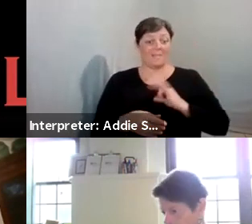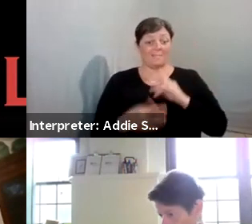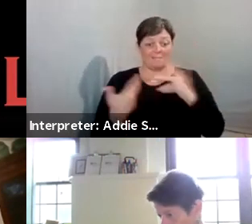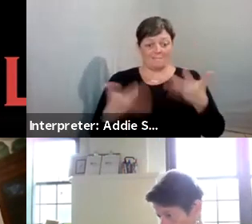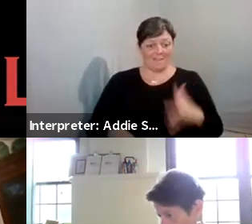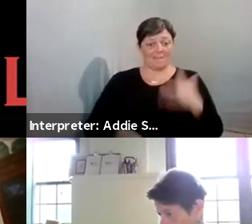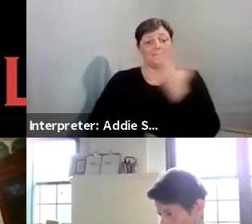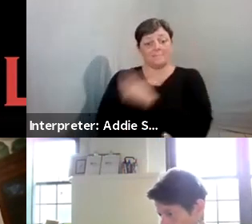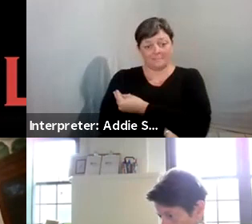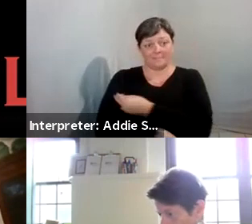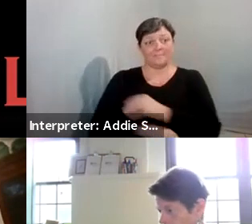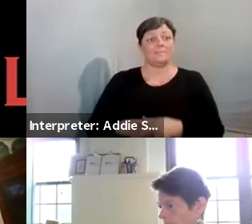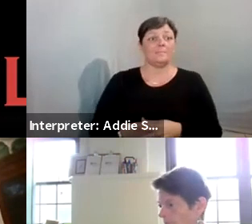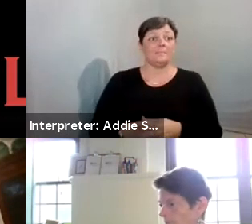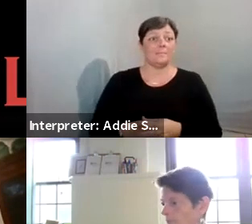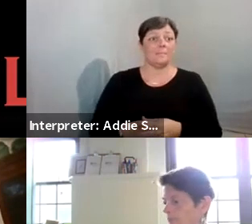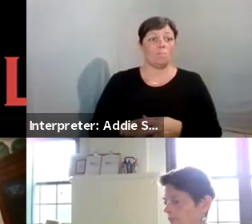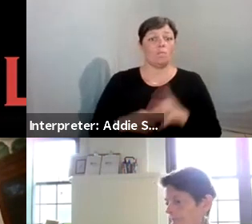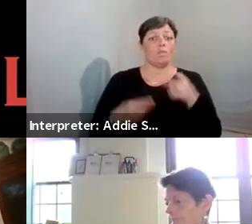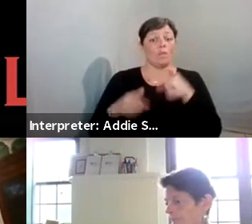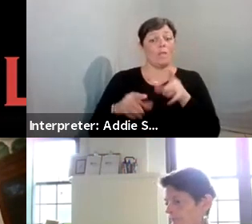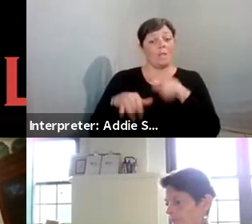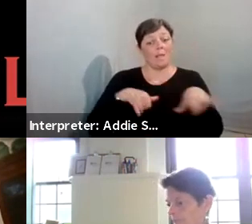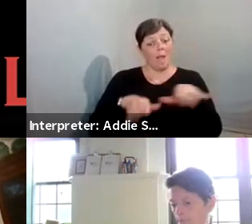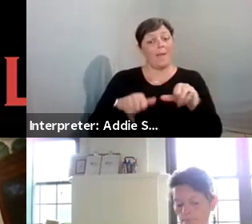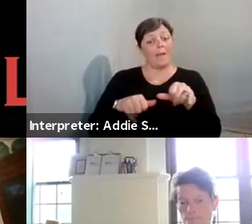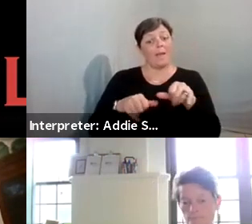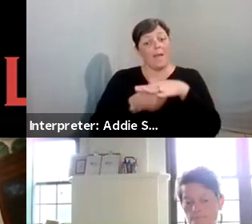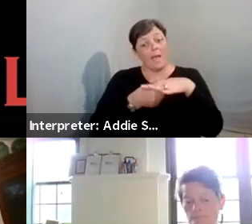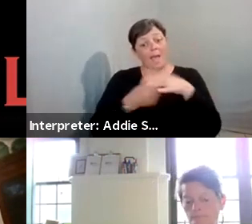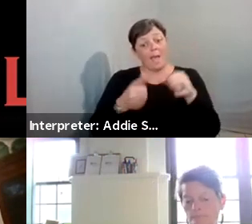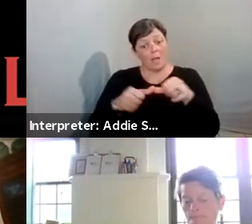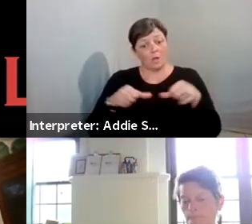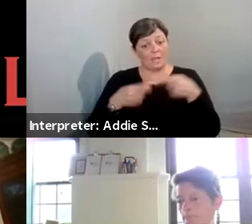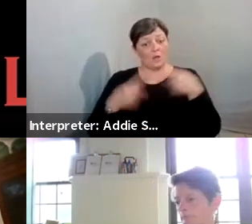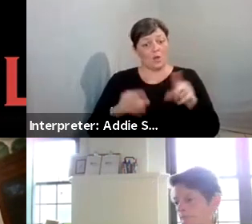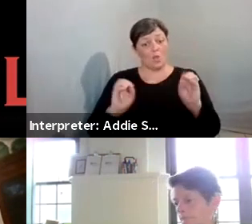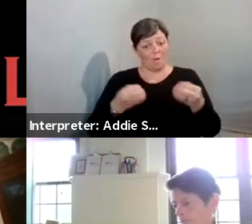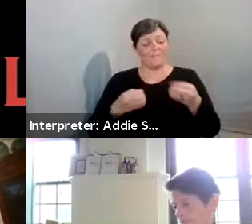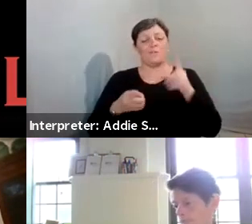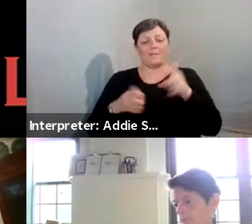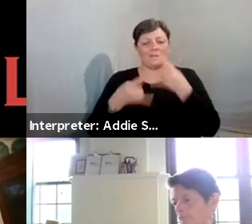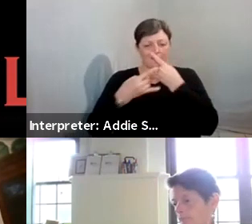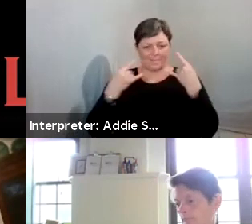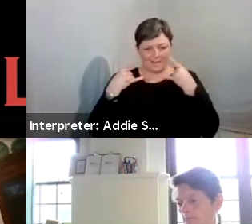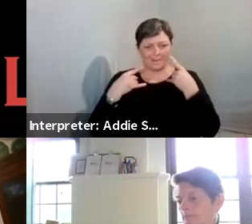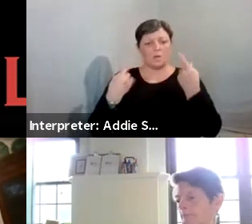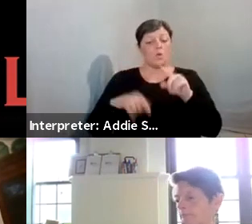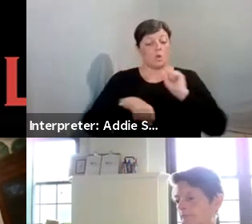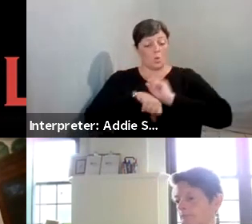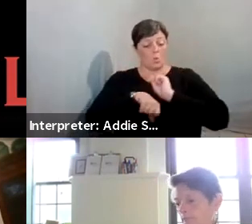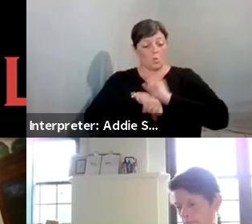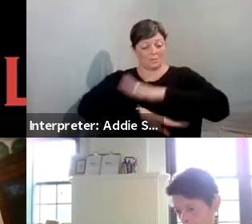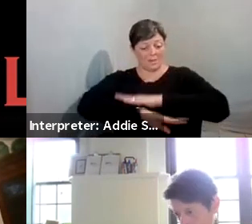common areas, you do have to wear a mask. At your workstation, you're far enough away, supposedly, for the